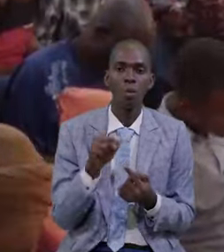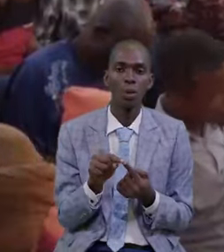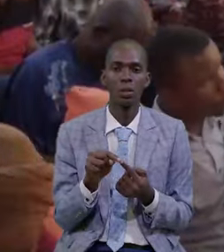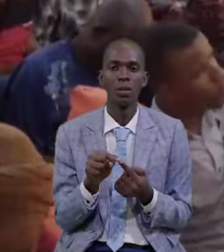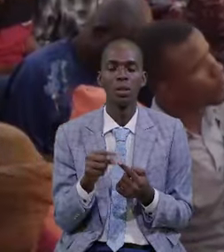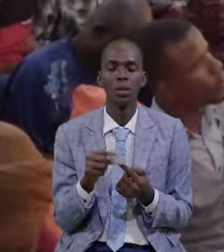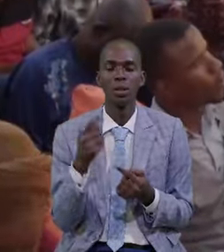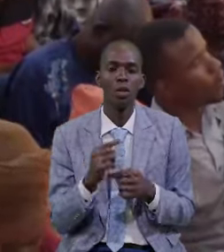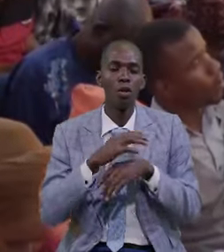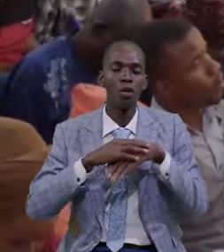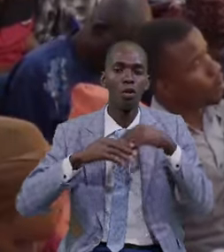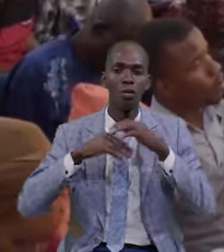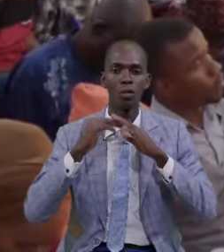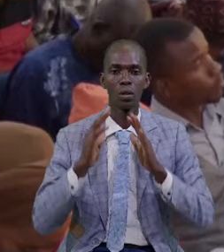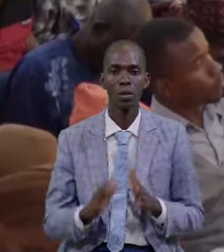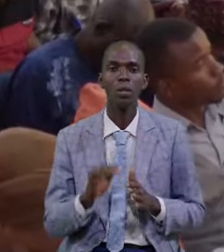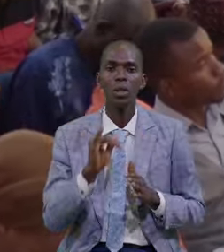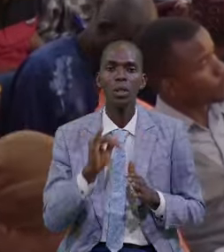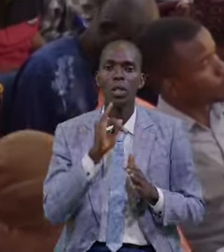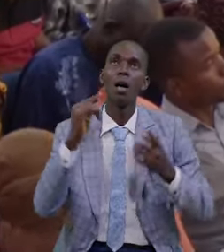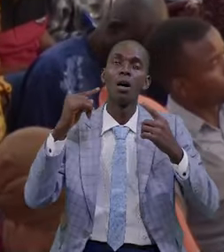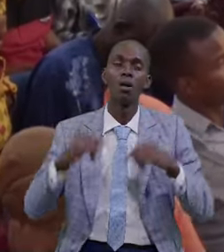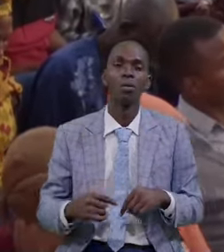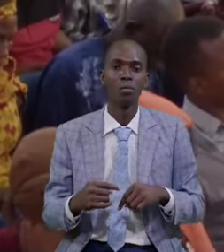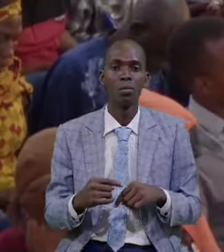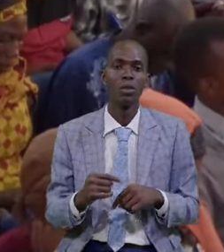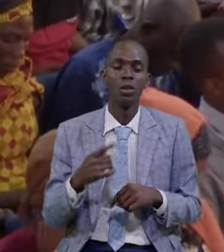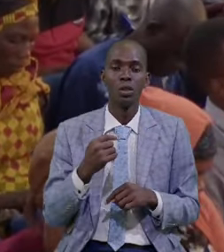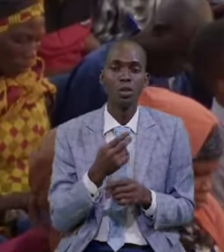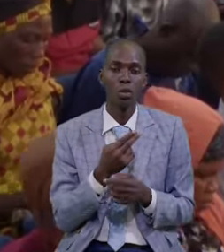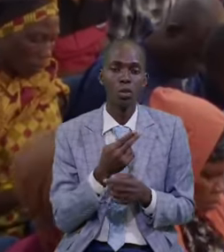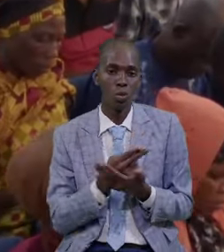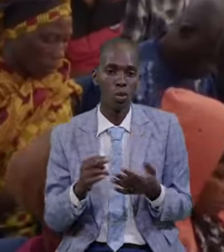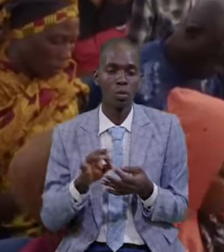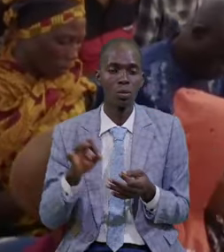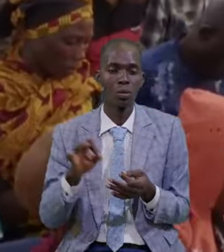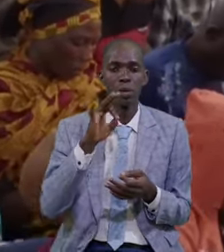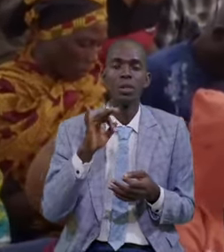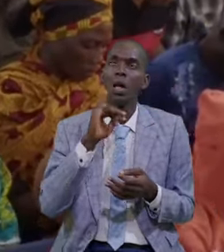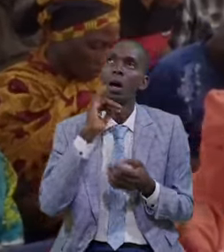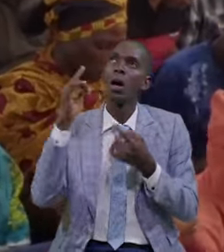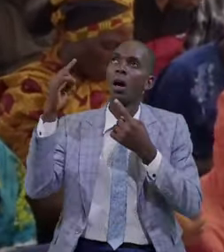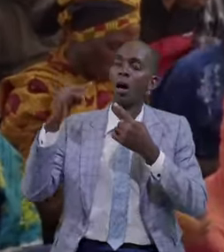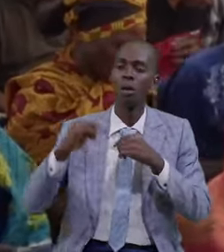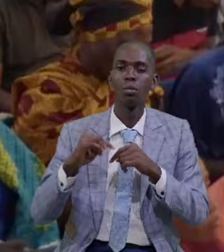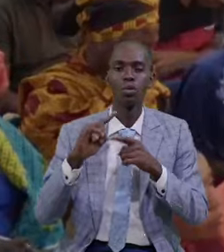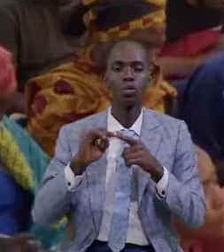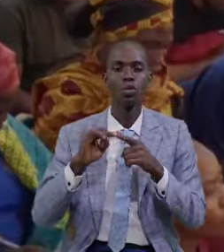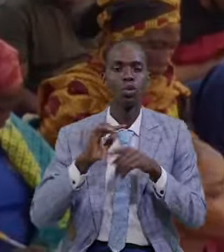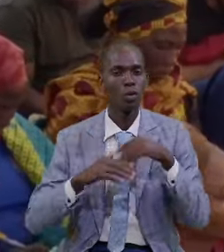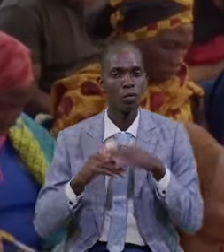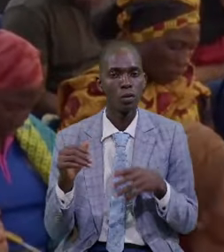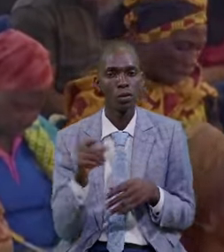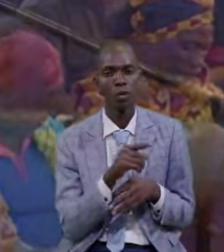Comforter is come, it comes to comfort. When the Comforter is come, he arrives